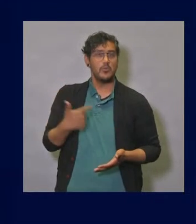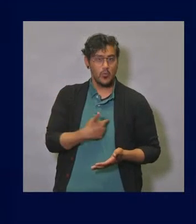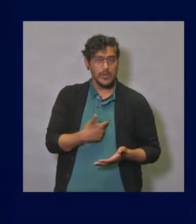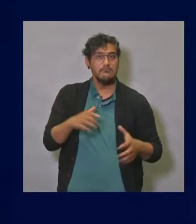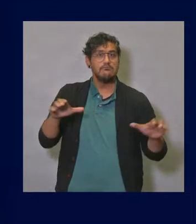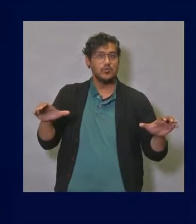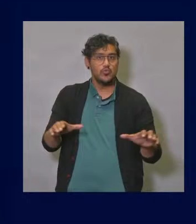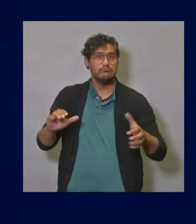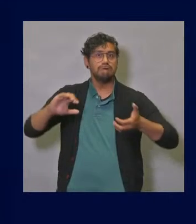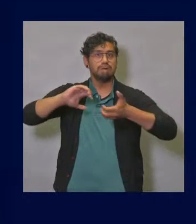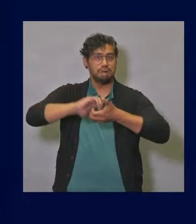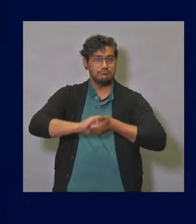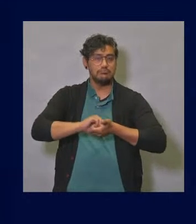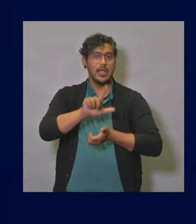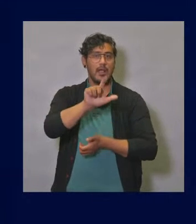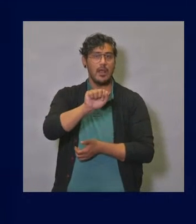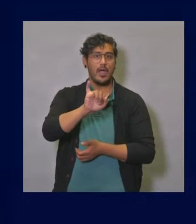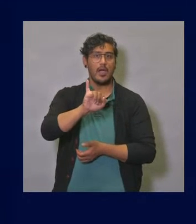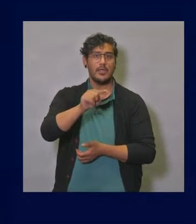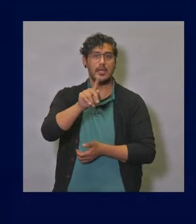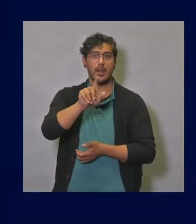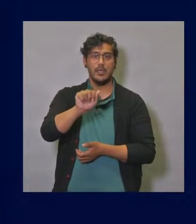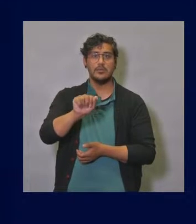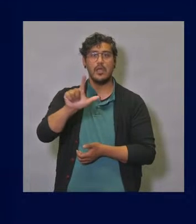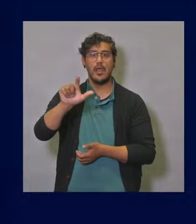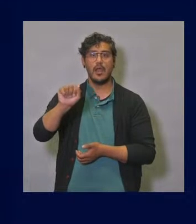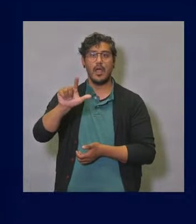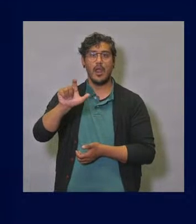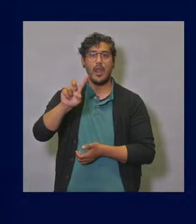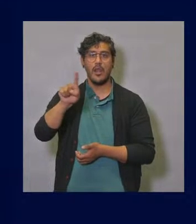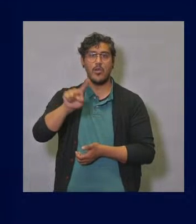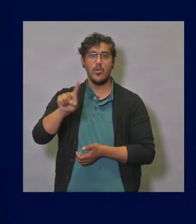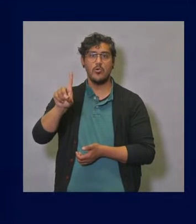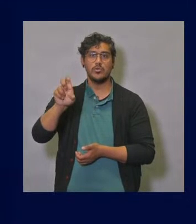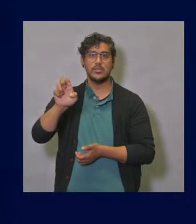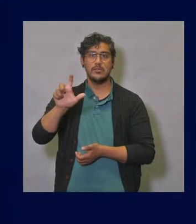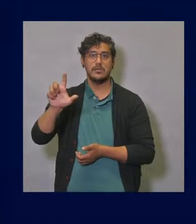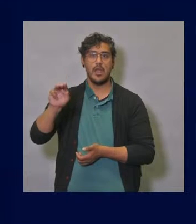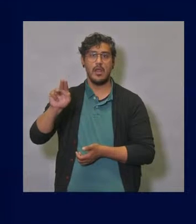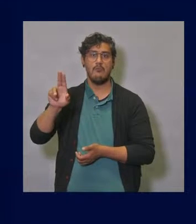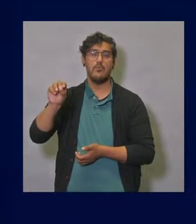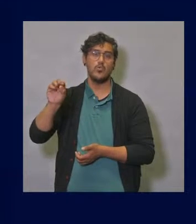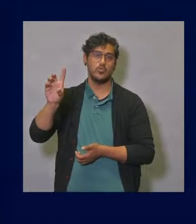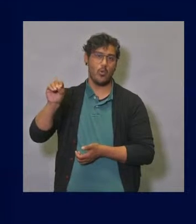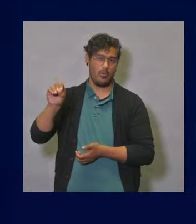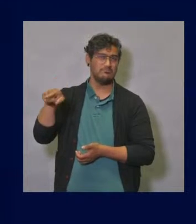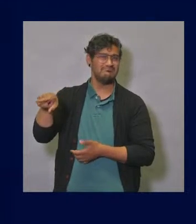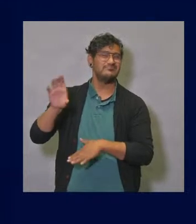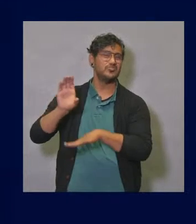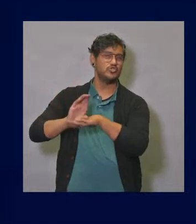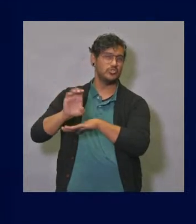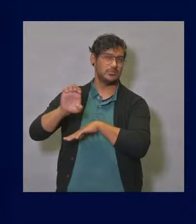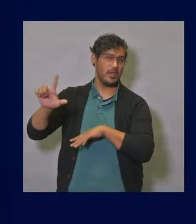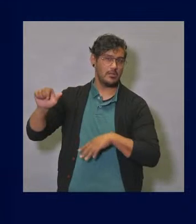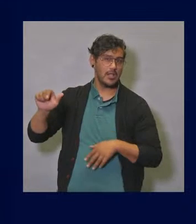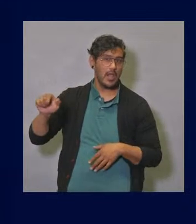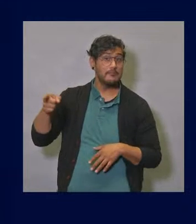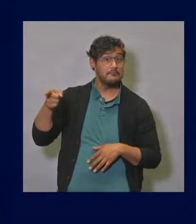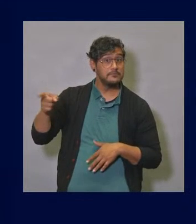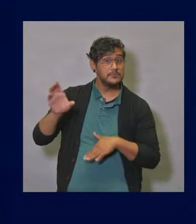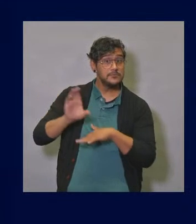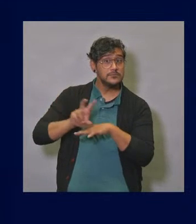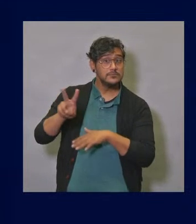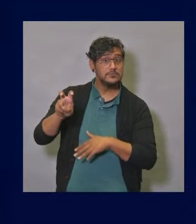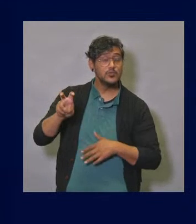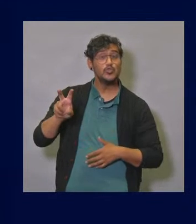in partnership with La Iglesia La Luz del Mundo, a church in East Los Angeles. This church is one of at least